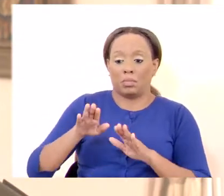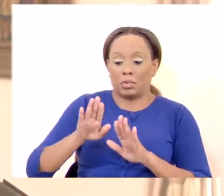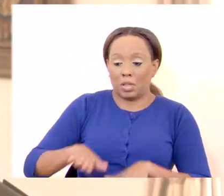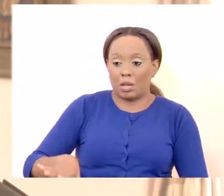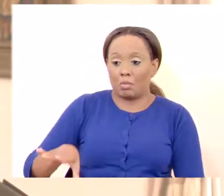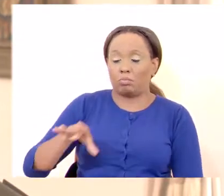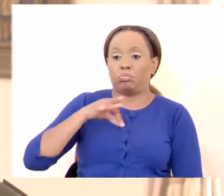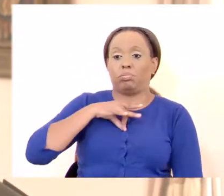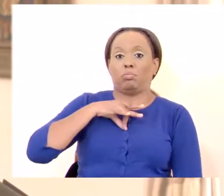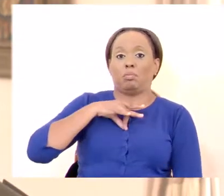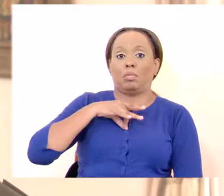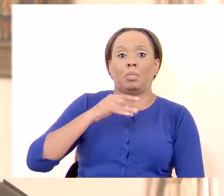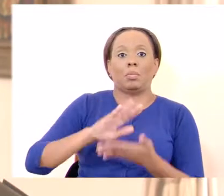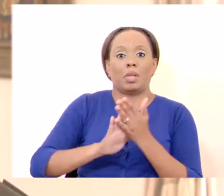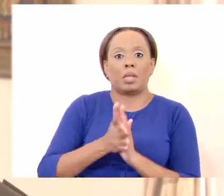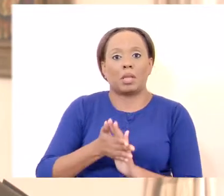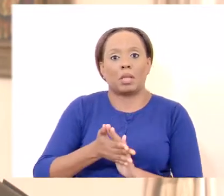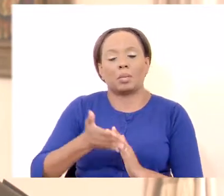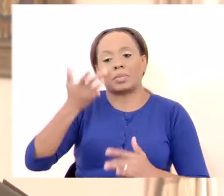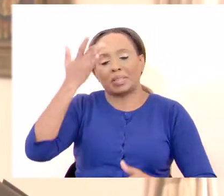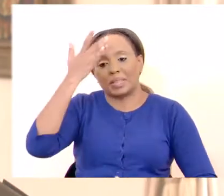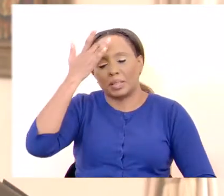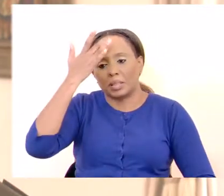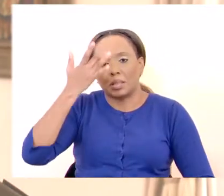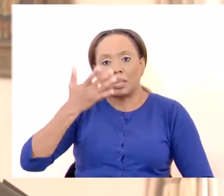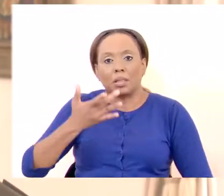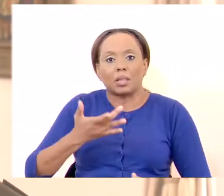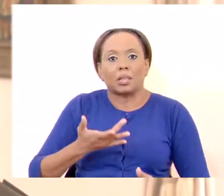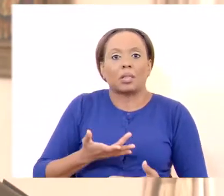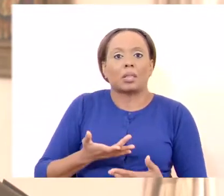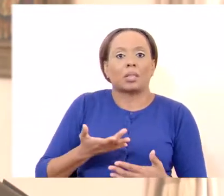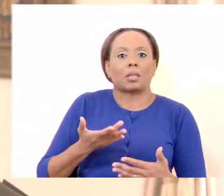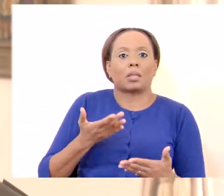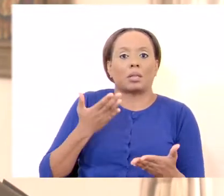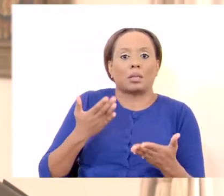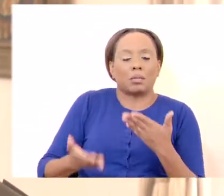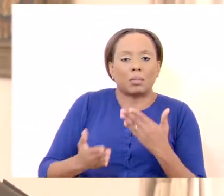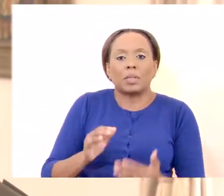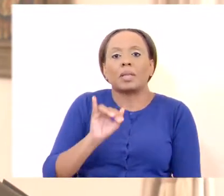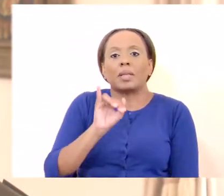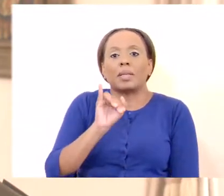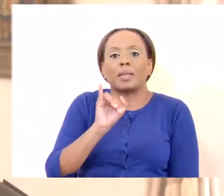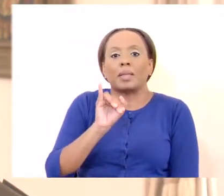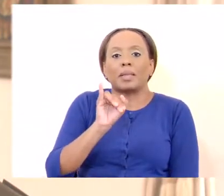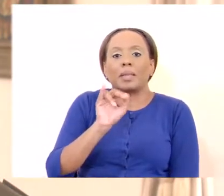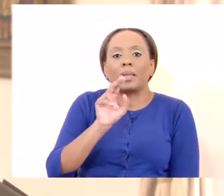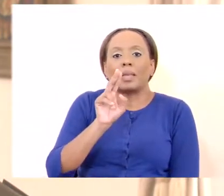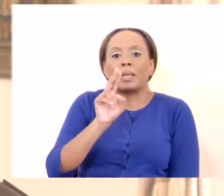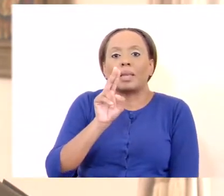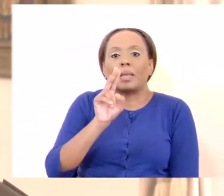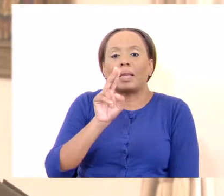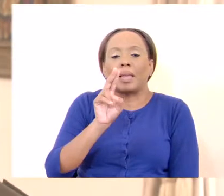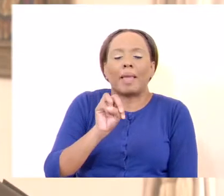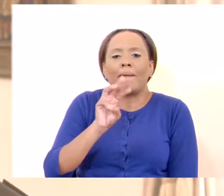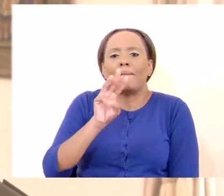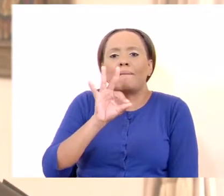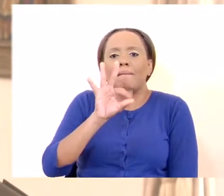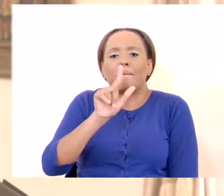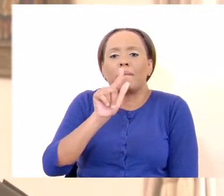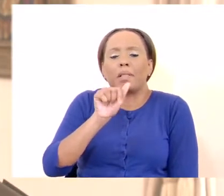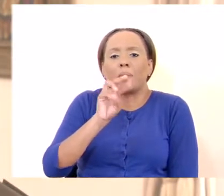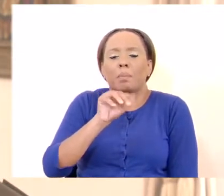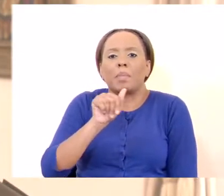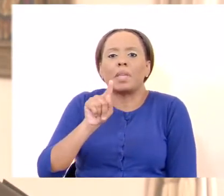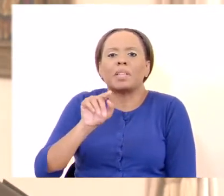ill. And becoming ill with inflammation in multiple systems means that the symptoms